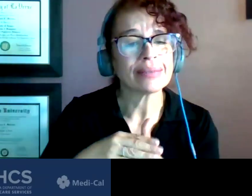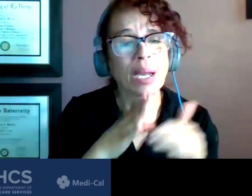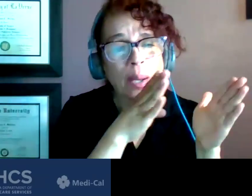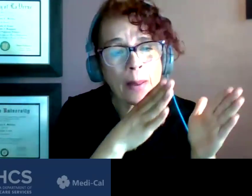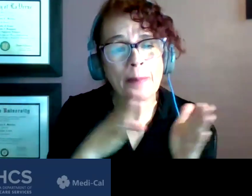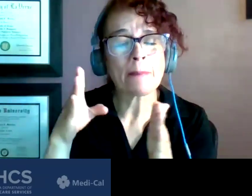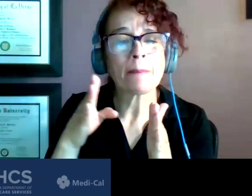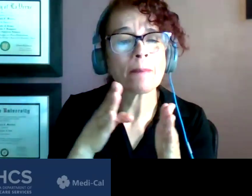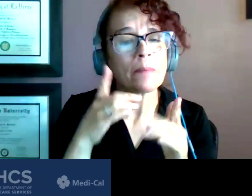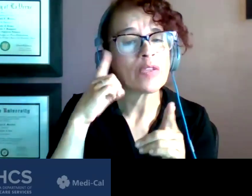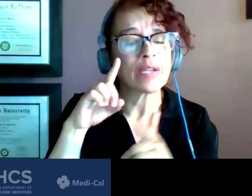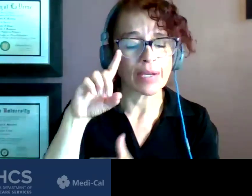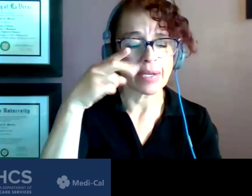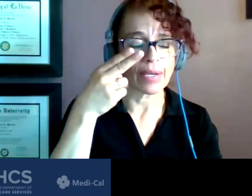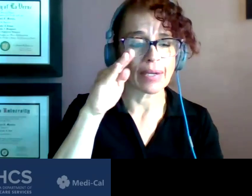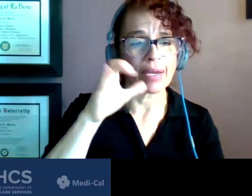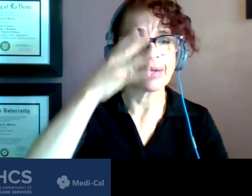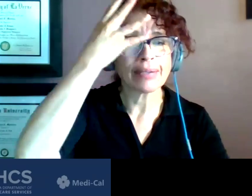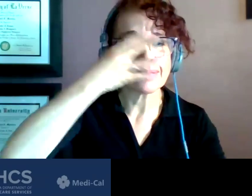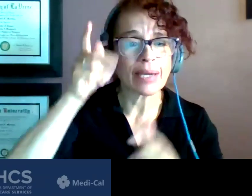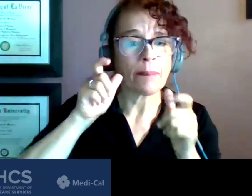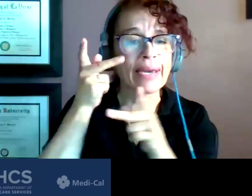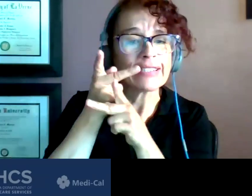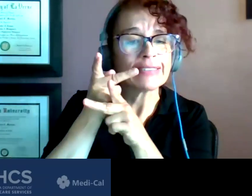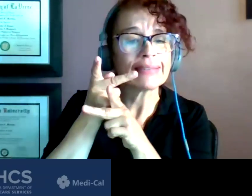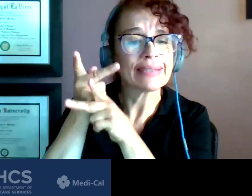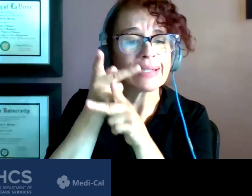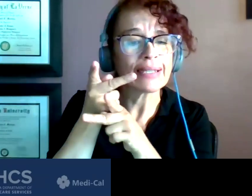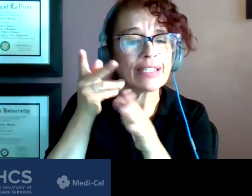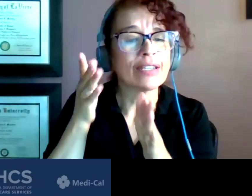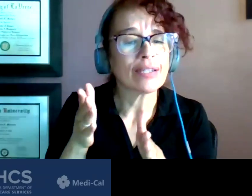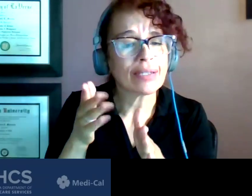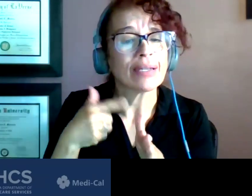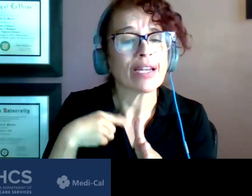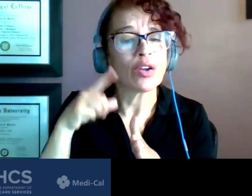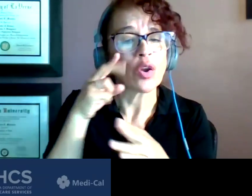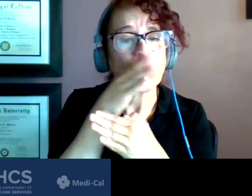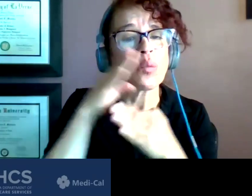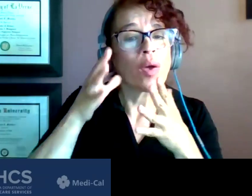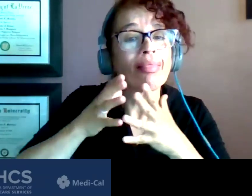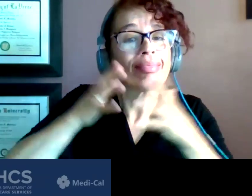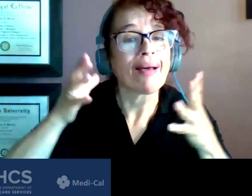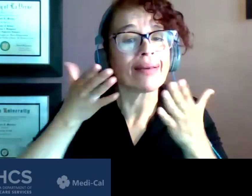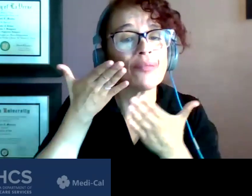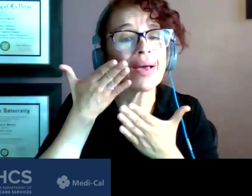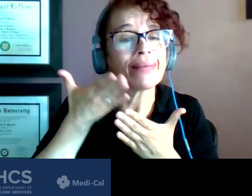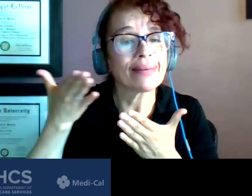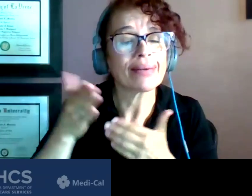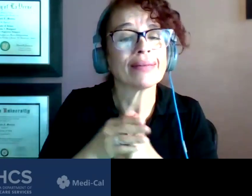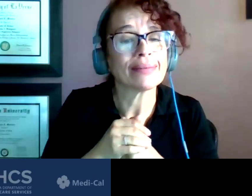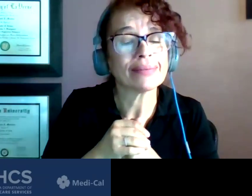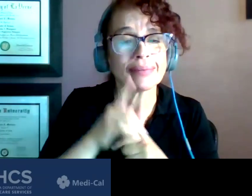planning and preparing for HCBS integration into managed care. I think it really resonates with a lot of the things that